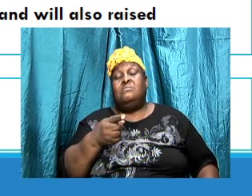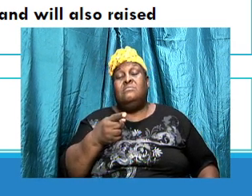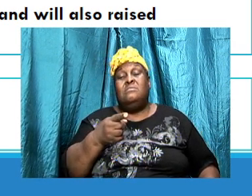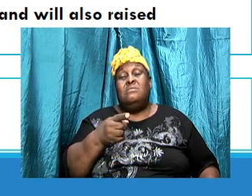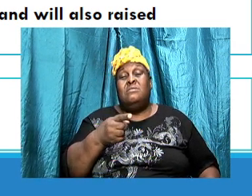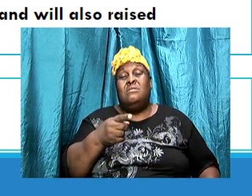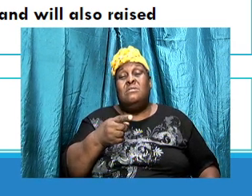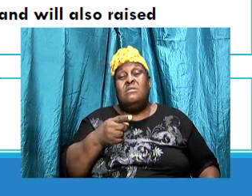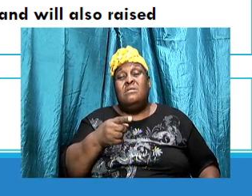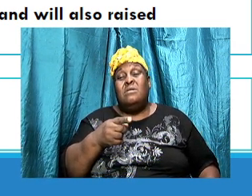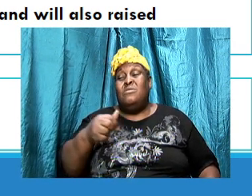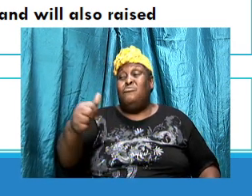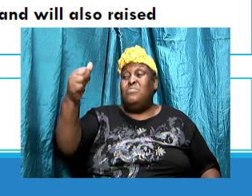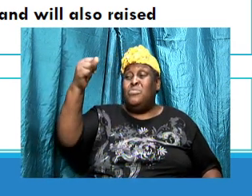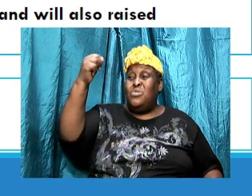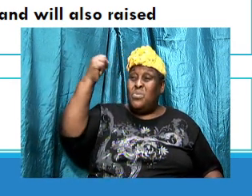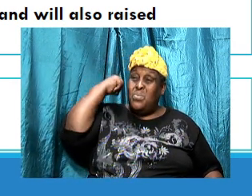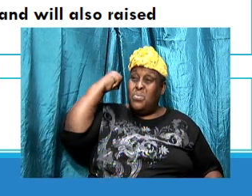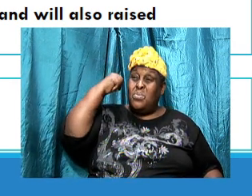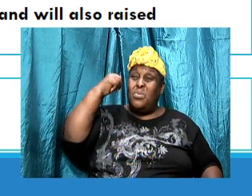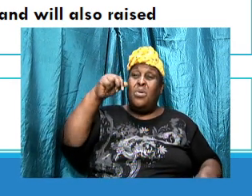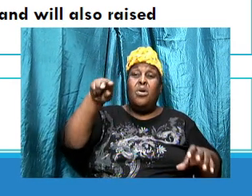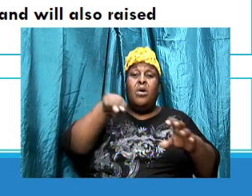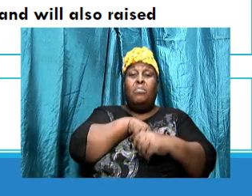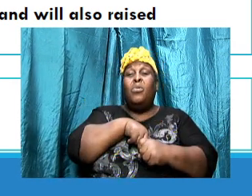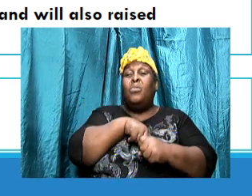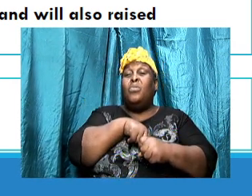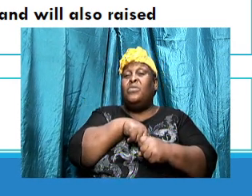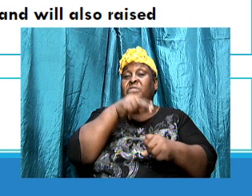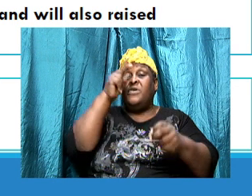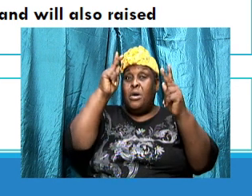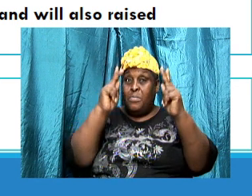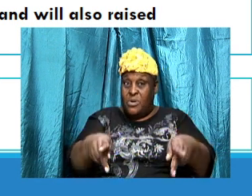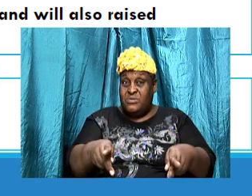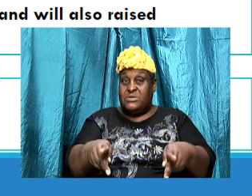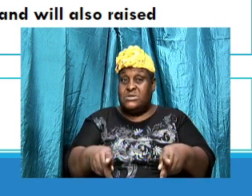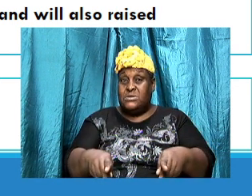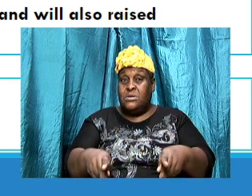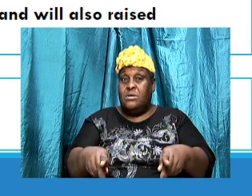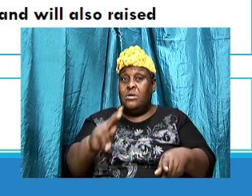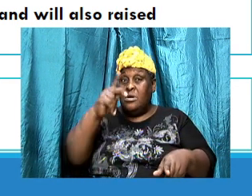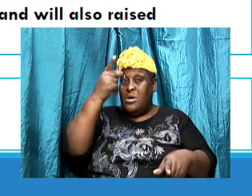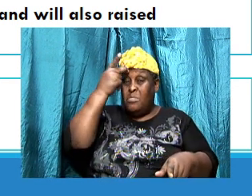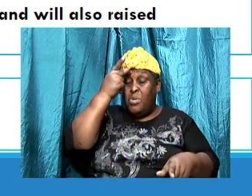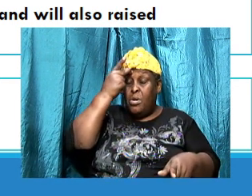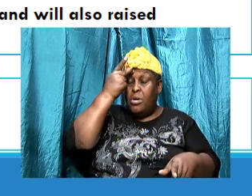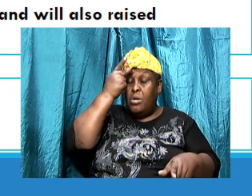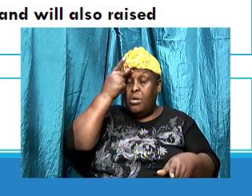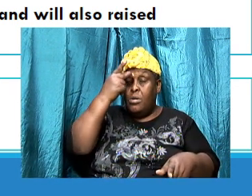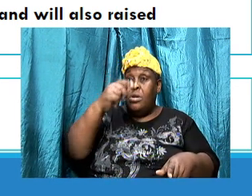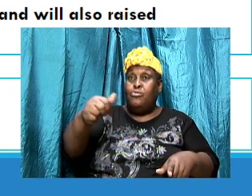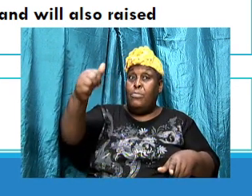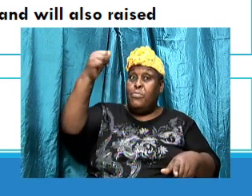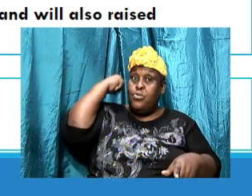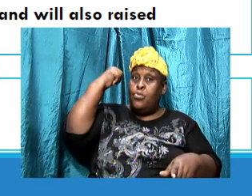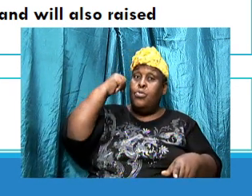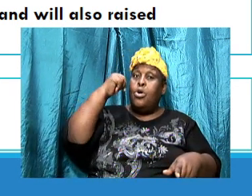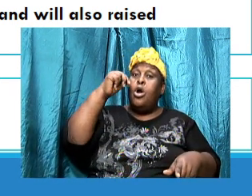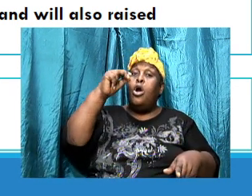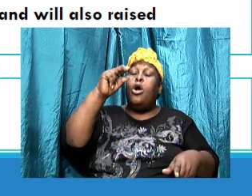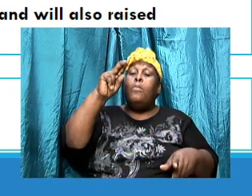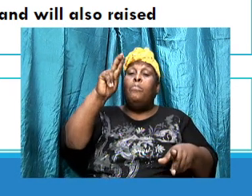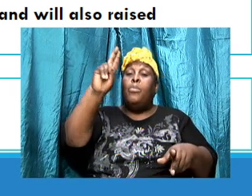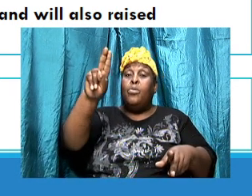Paul also actually rebuked both persons. And this is interesting. Paul rebuked both persons. Paul rebuked the person that was